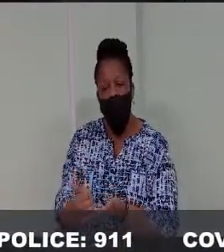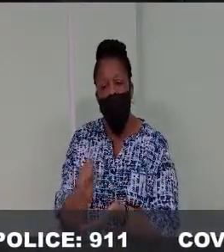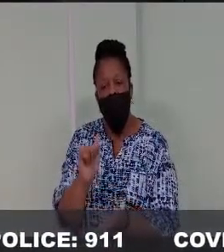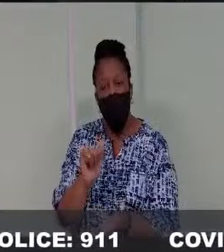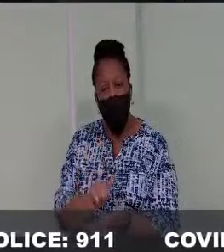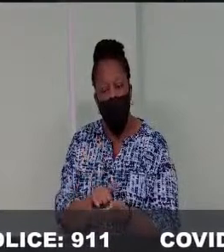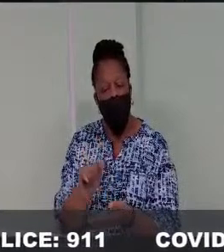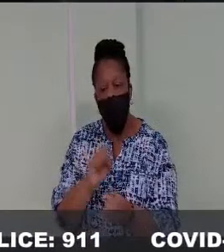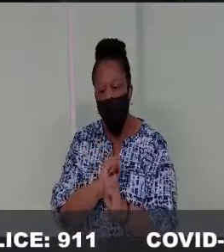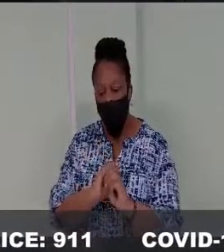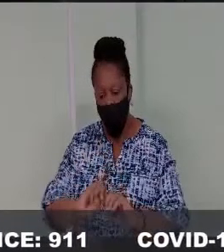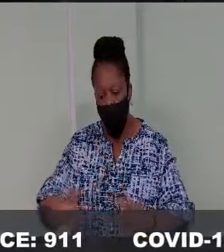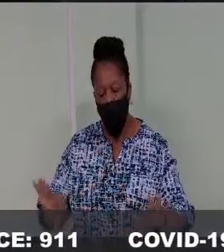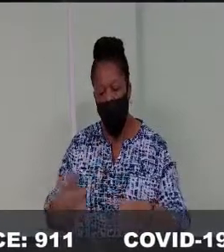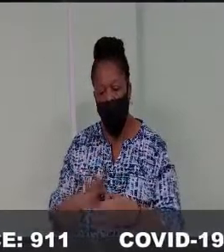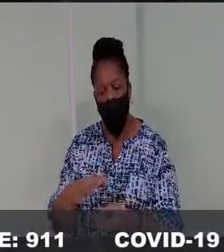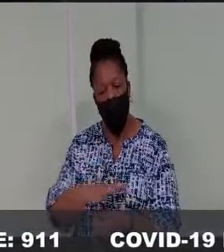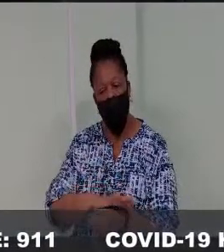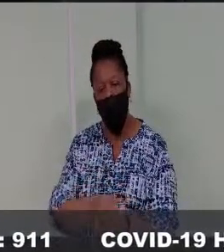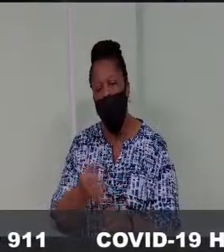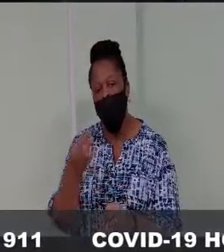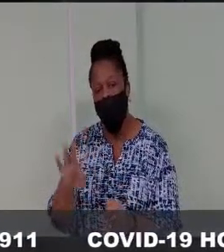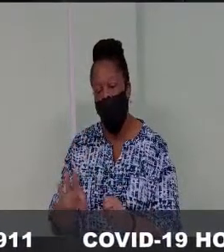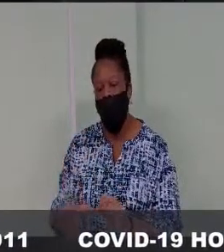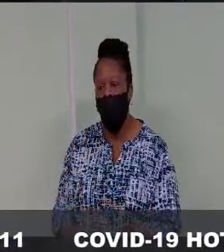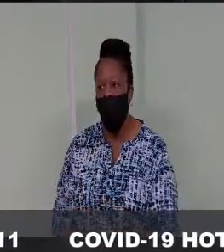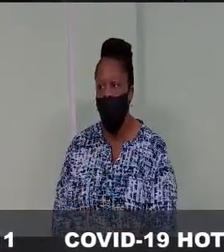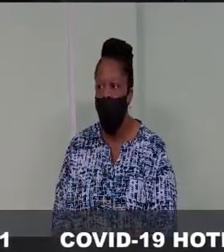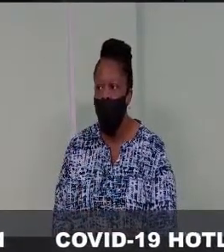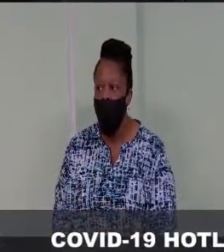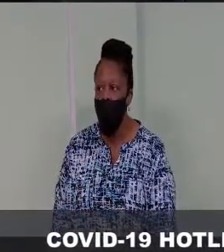Kitts and Nevis against the coronavirus.